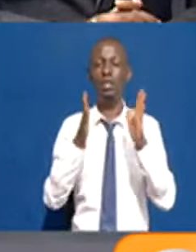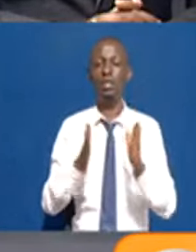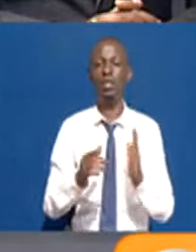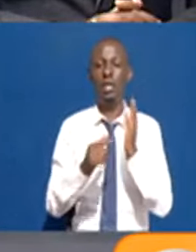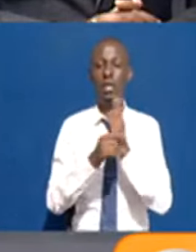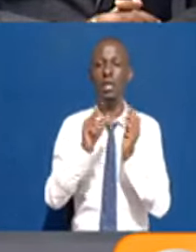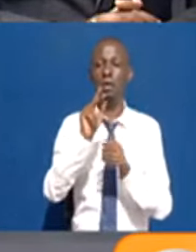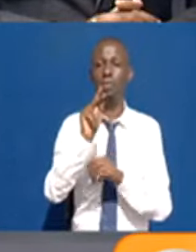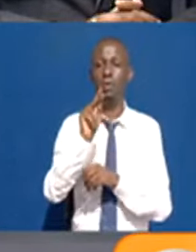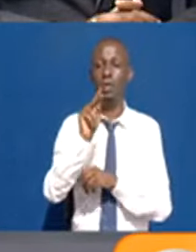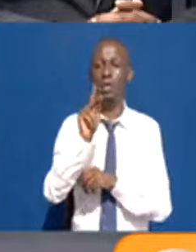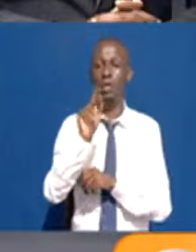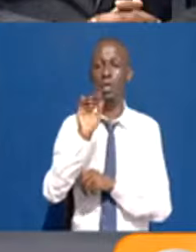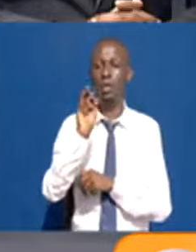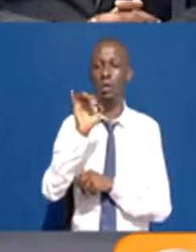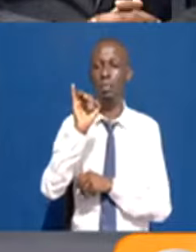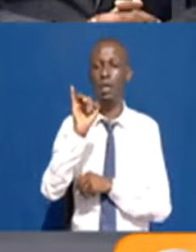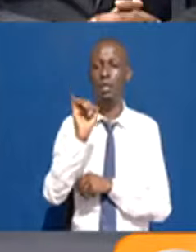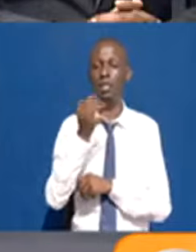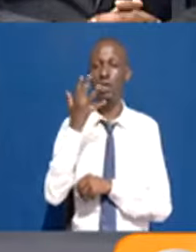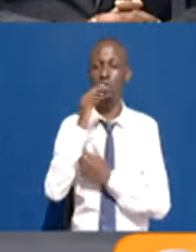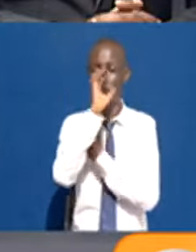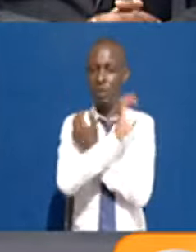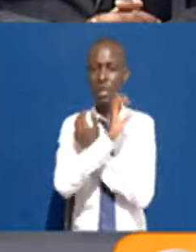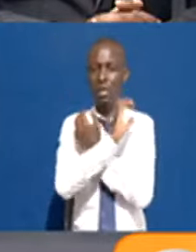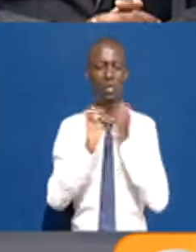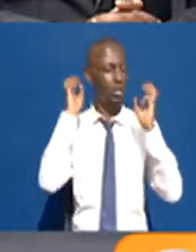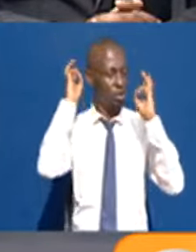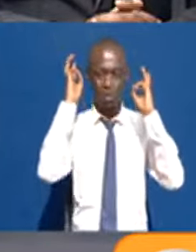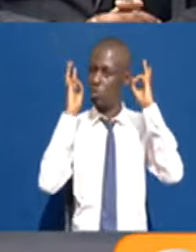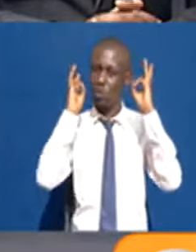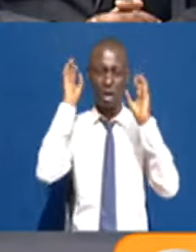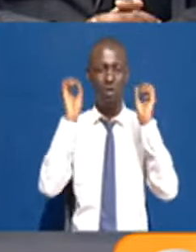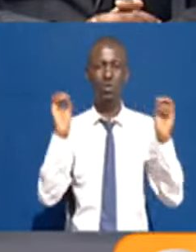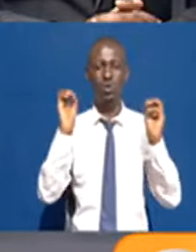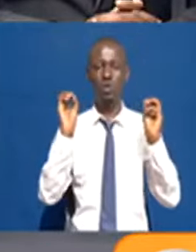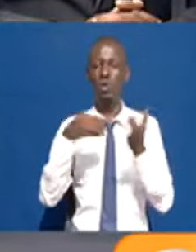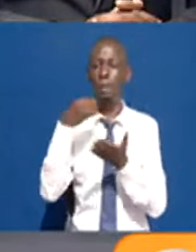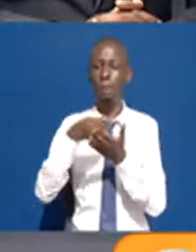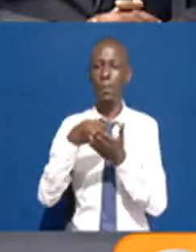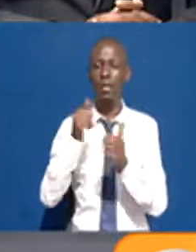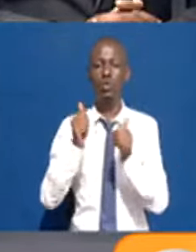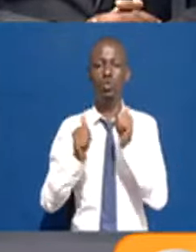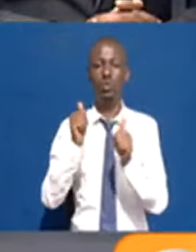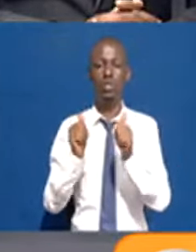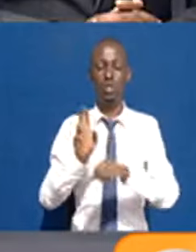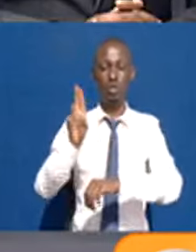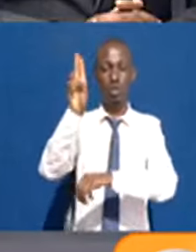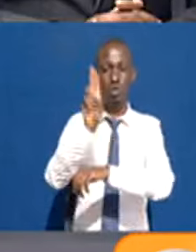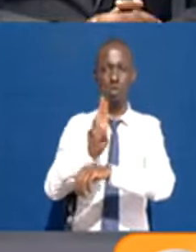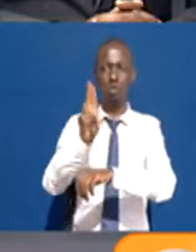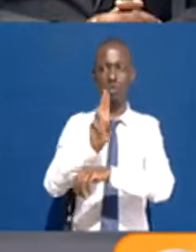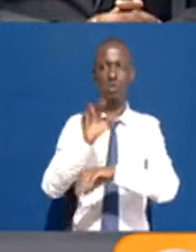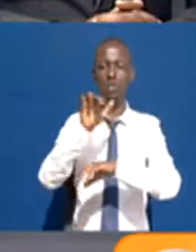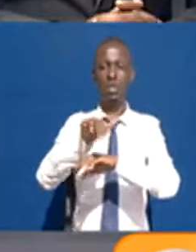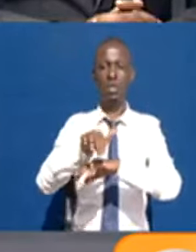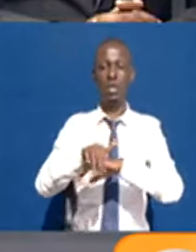country not to be alarmed, as every penny spent on that exercise came